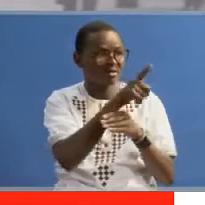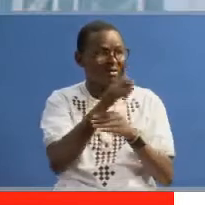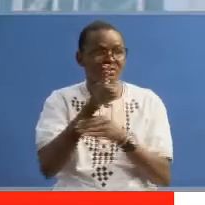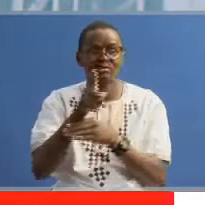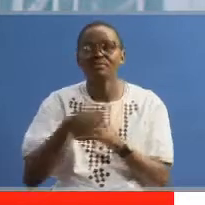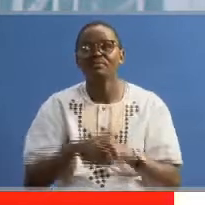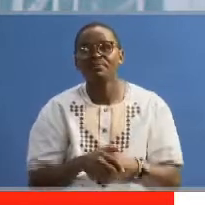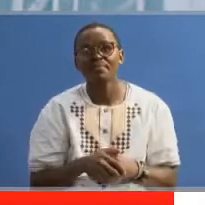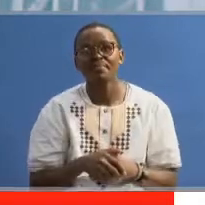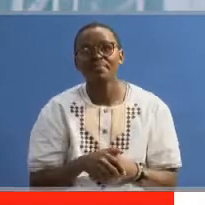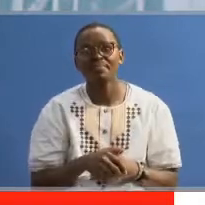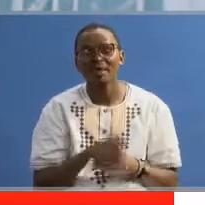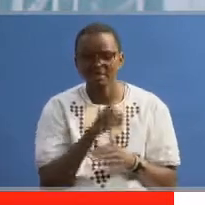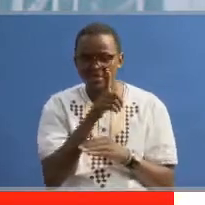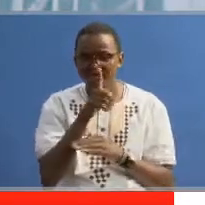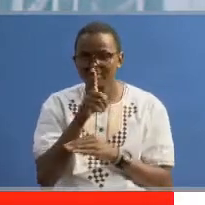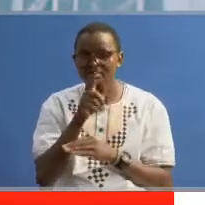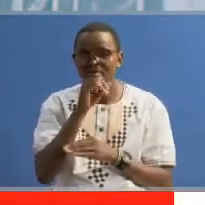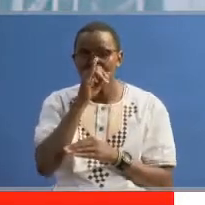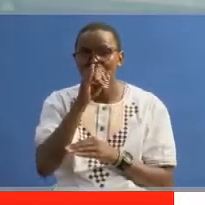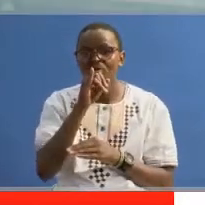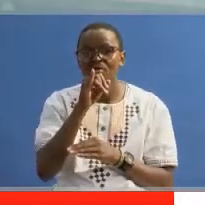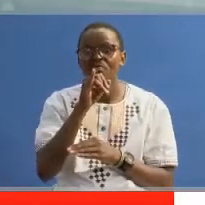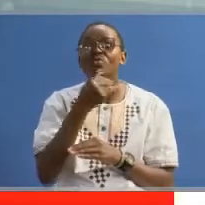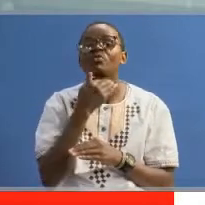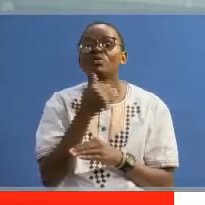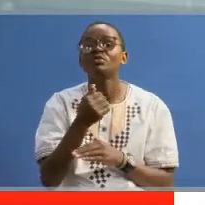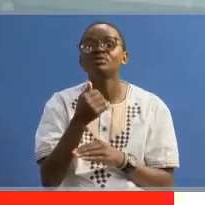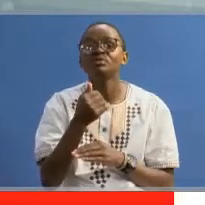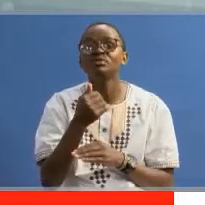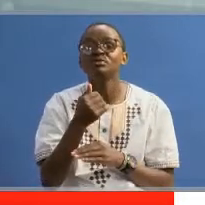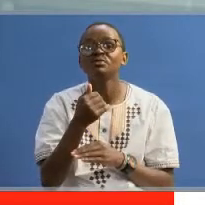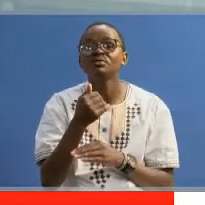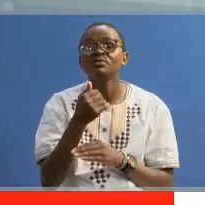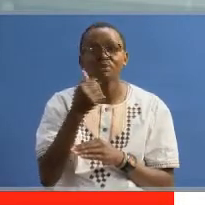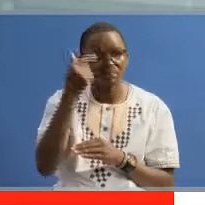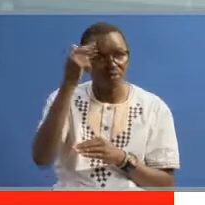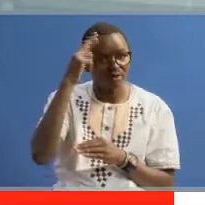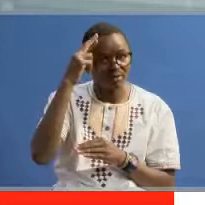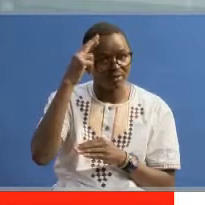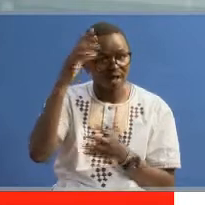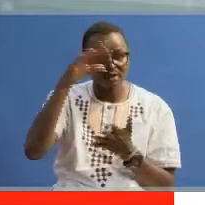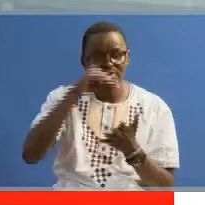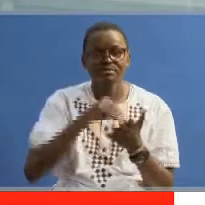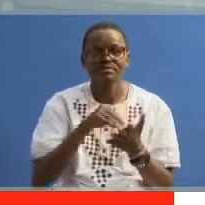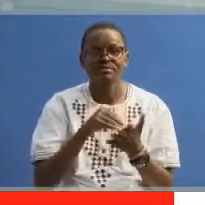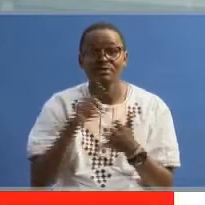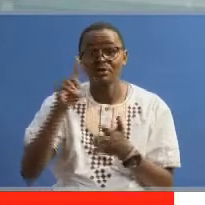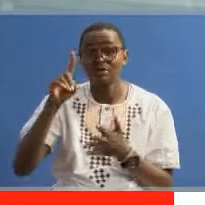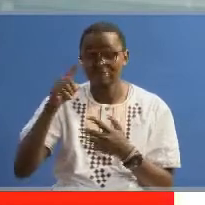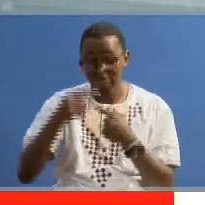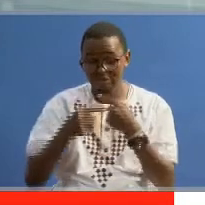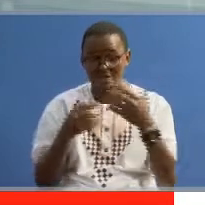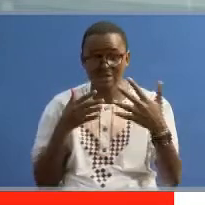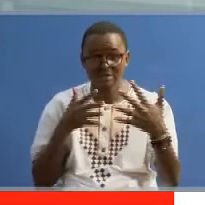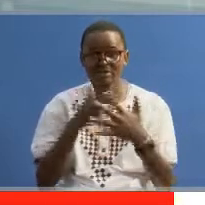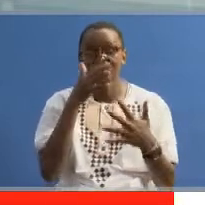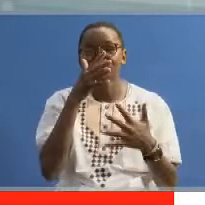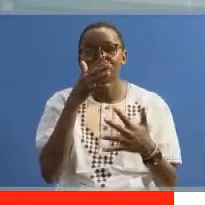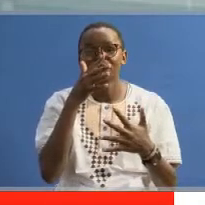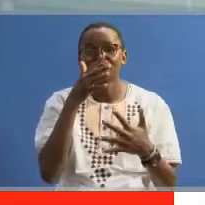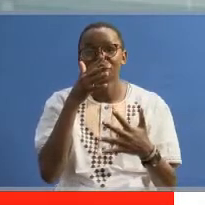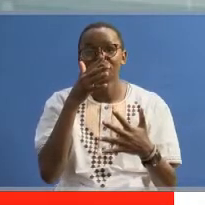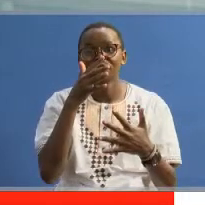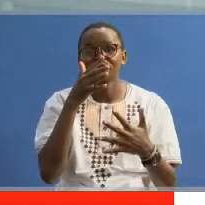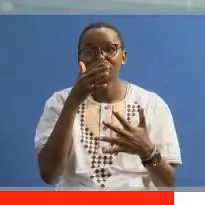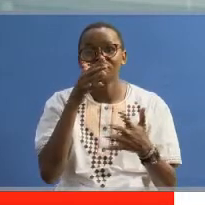Right. And now the threats, this is where I'd like to pick your mind on. Because, again, you are going against